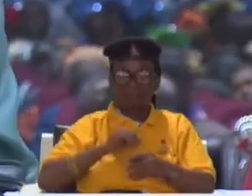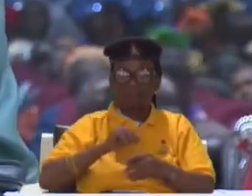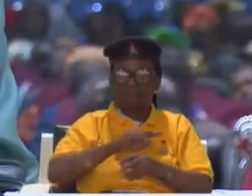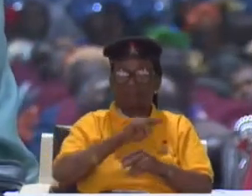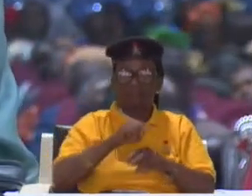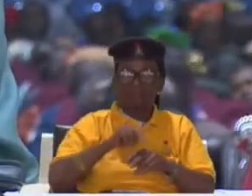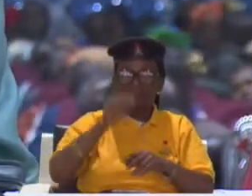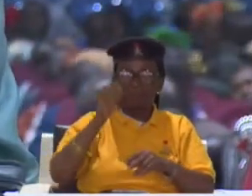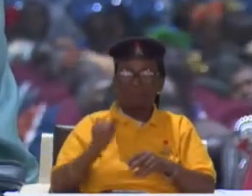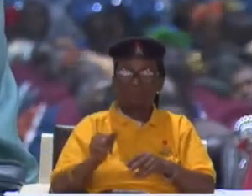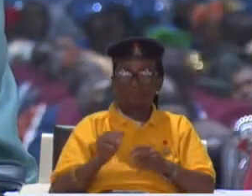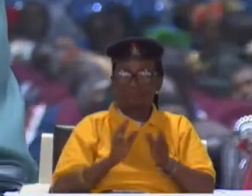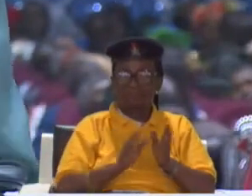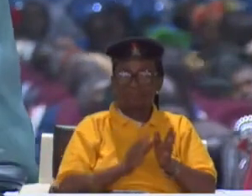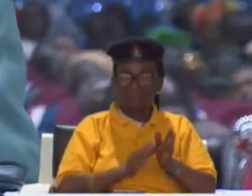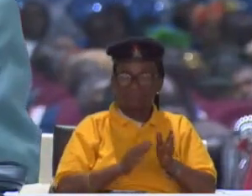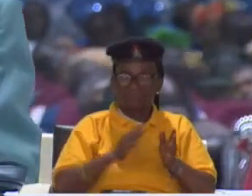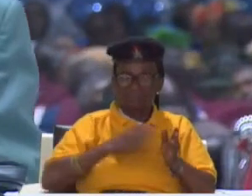sermons.